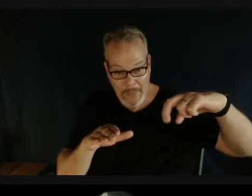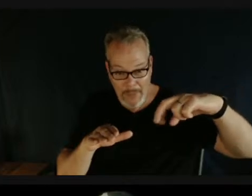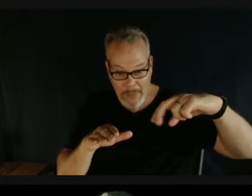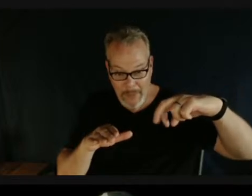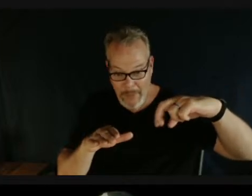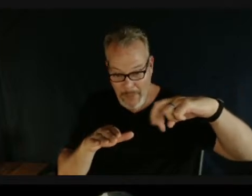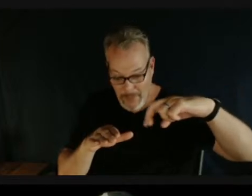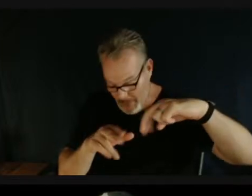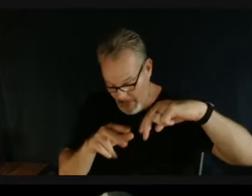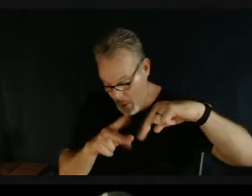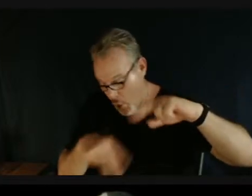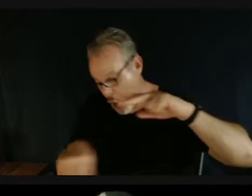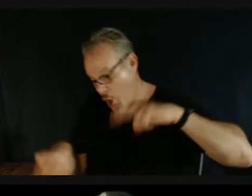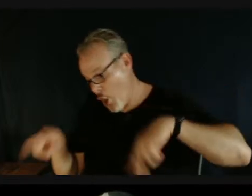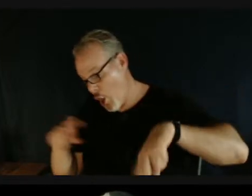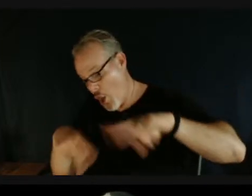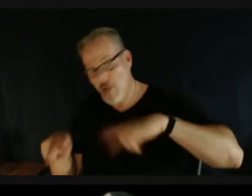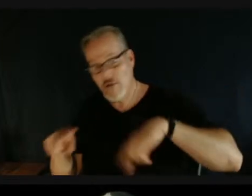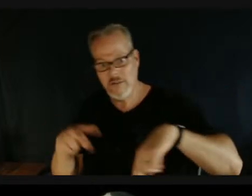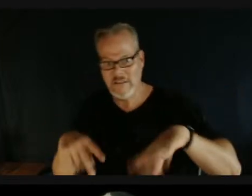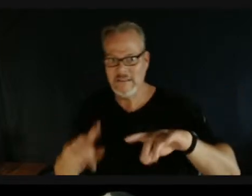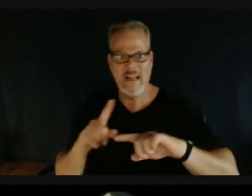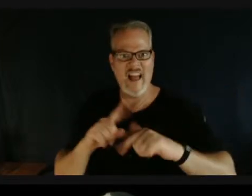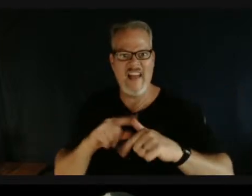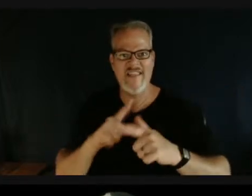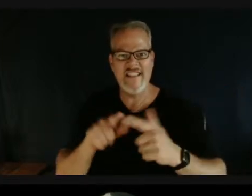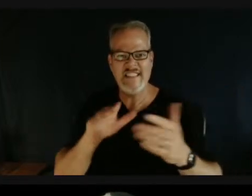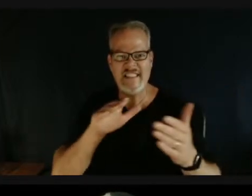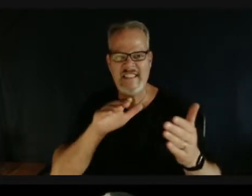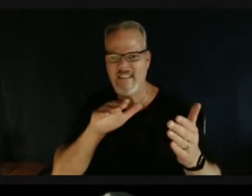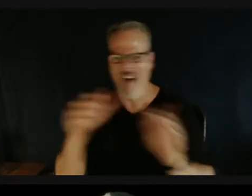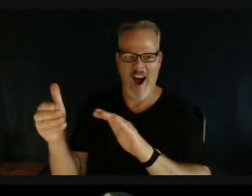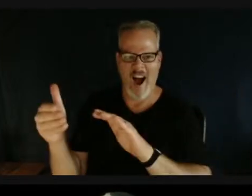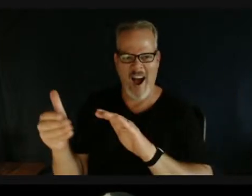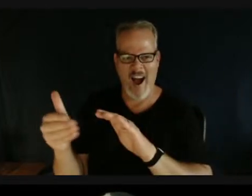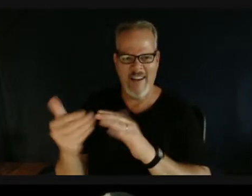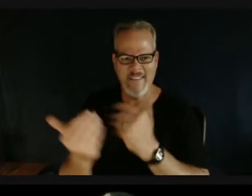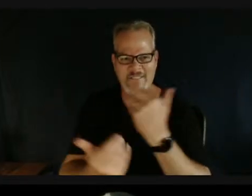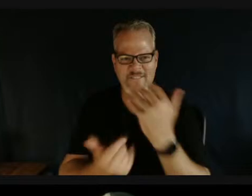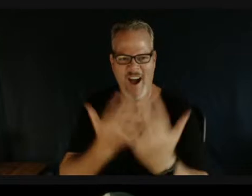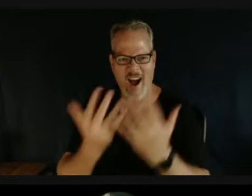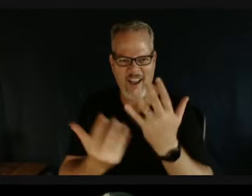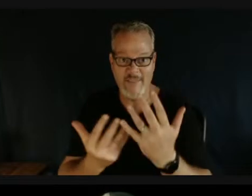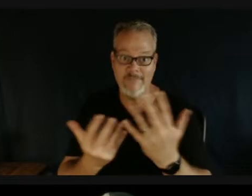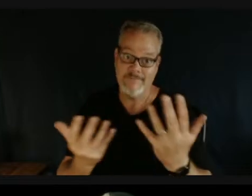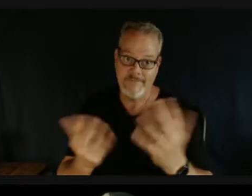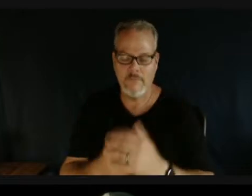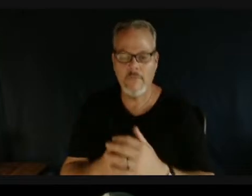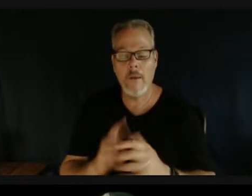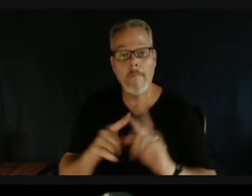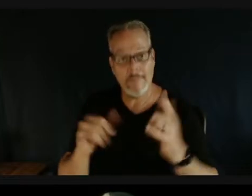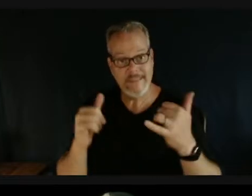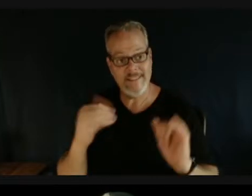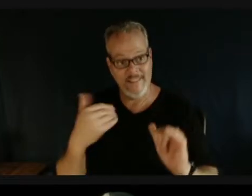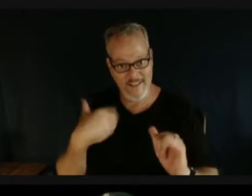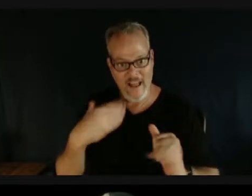all the way into a fiery death right down there, right? But look, there's actually is a pathway right there,